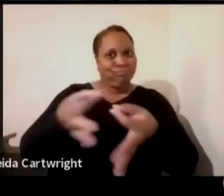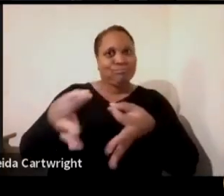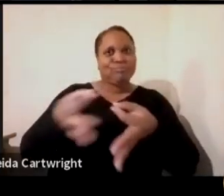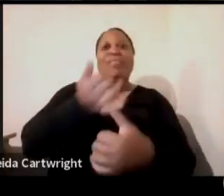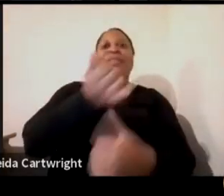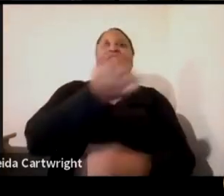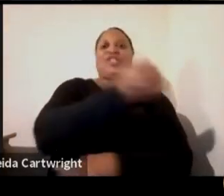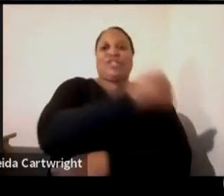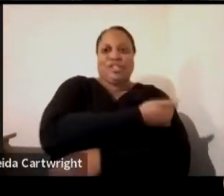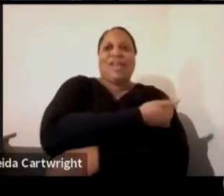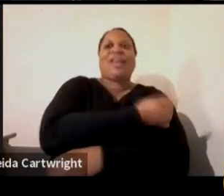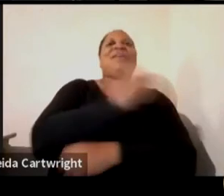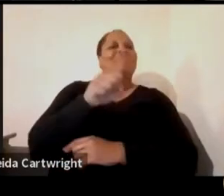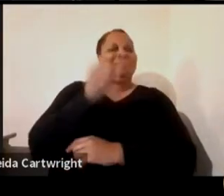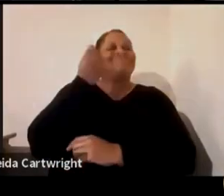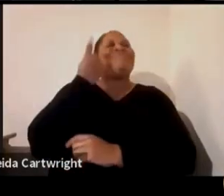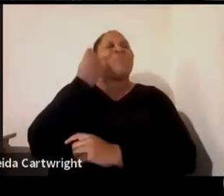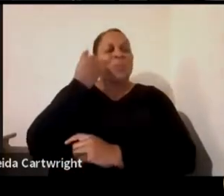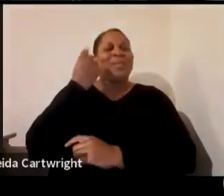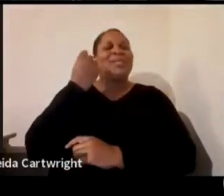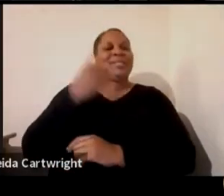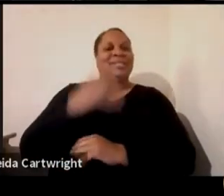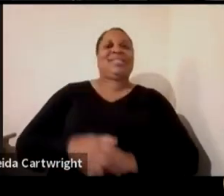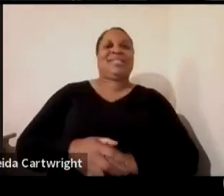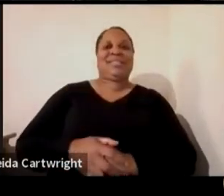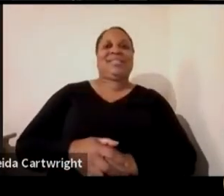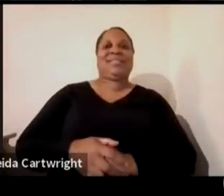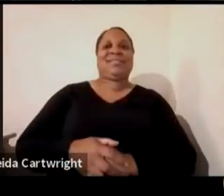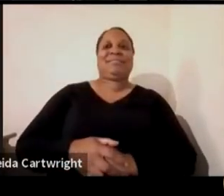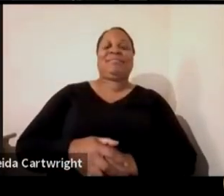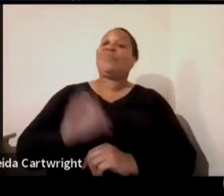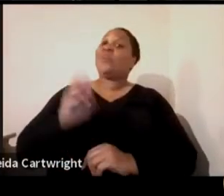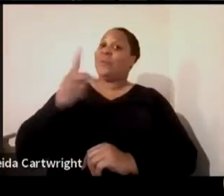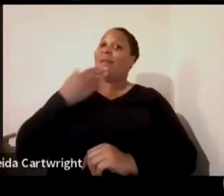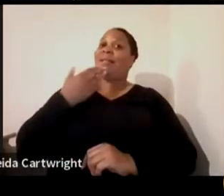but we certainly understand it. Thank you.